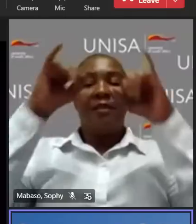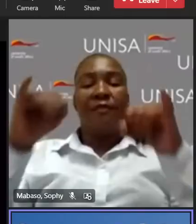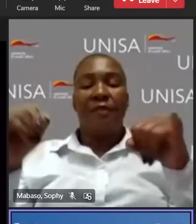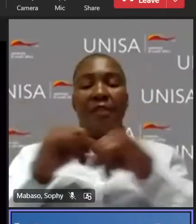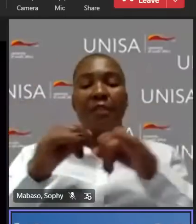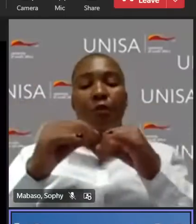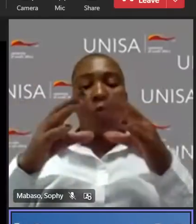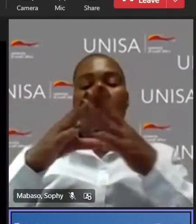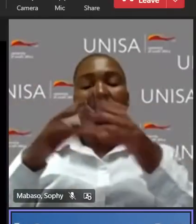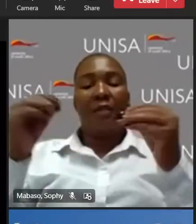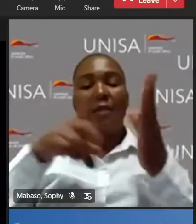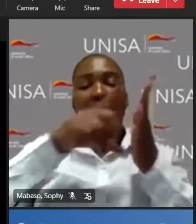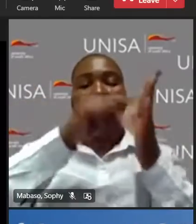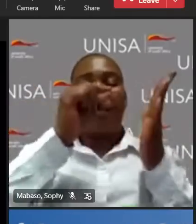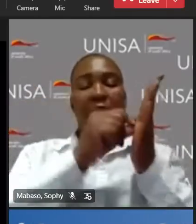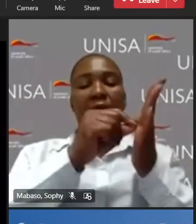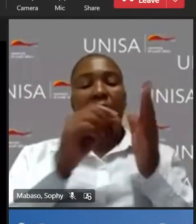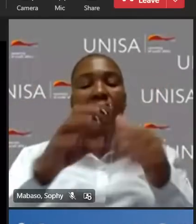completion letter.